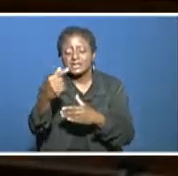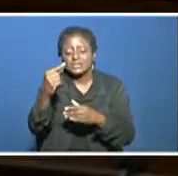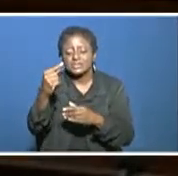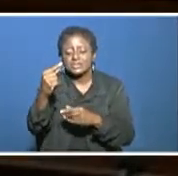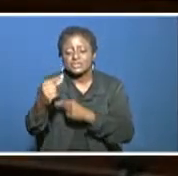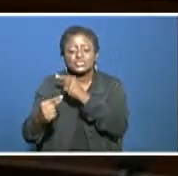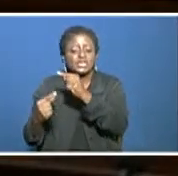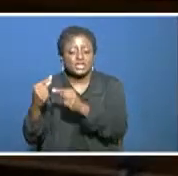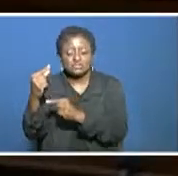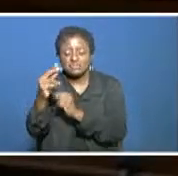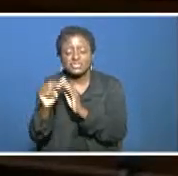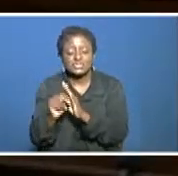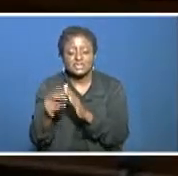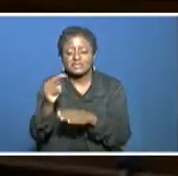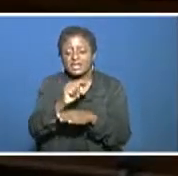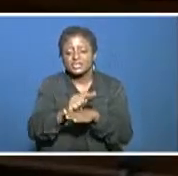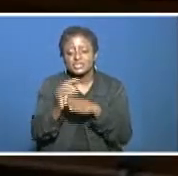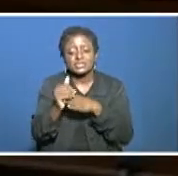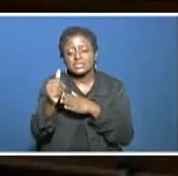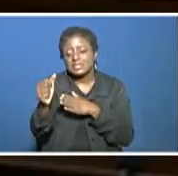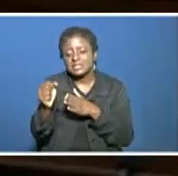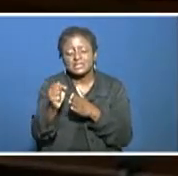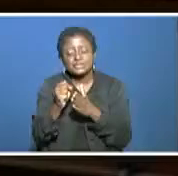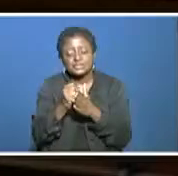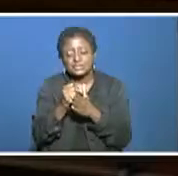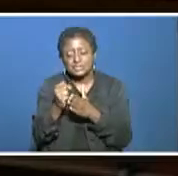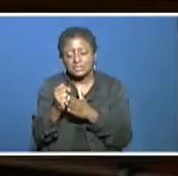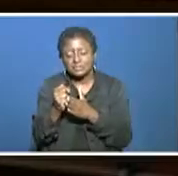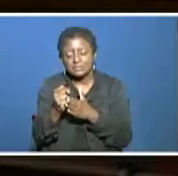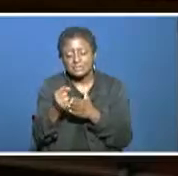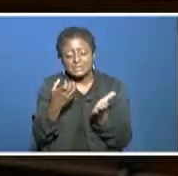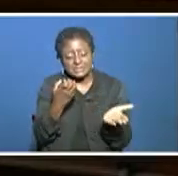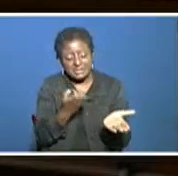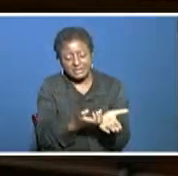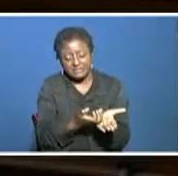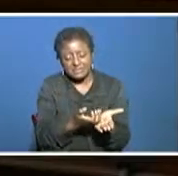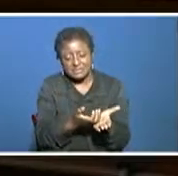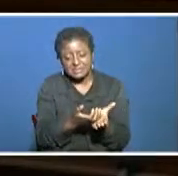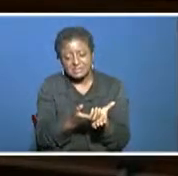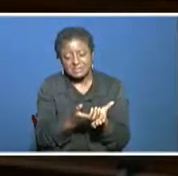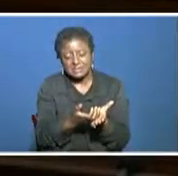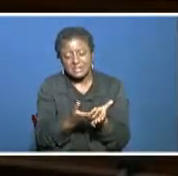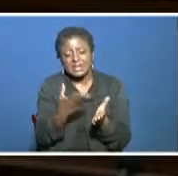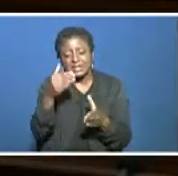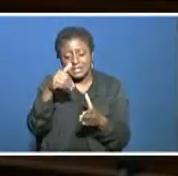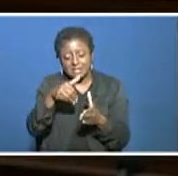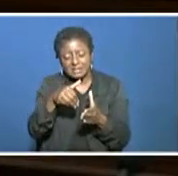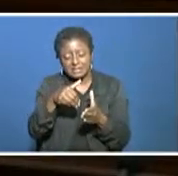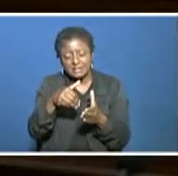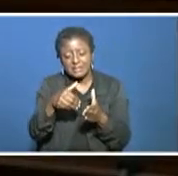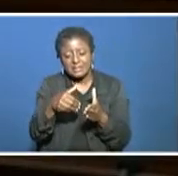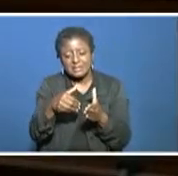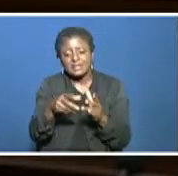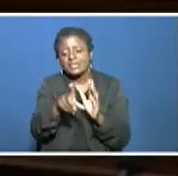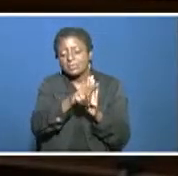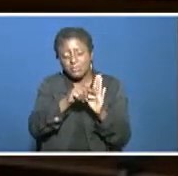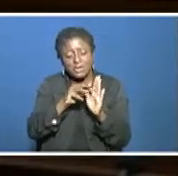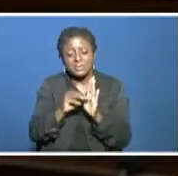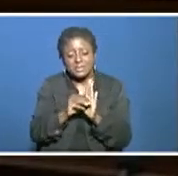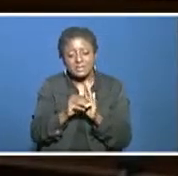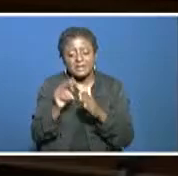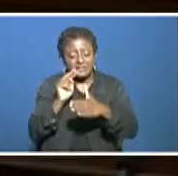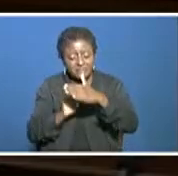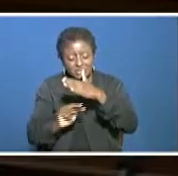leadership is evidenced in this appointment, and its vision and energy for the bank has sparked